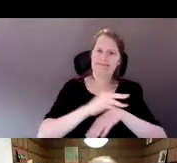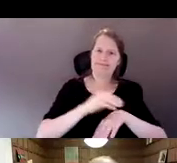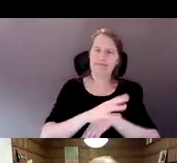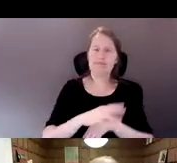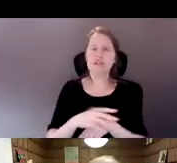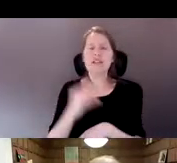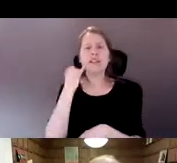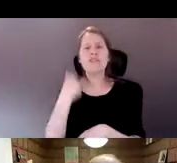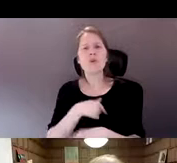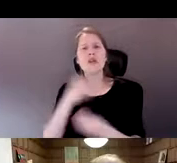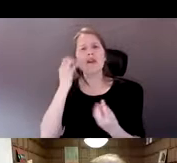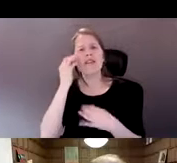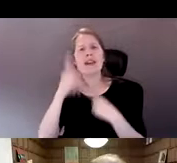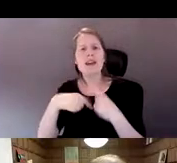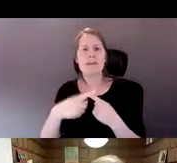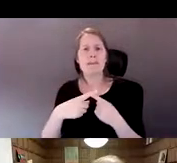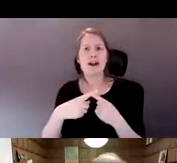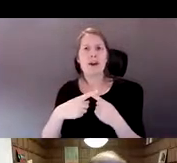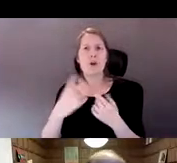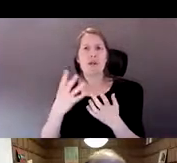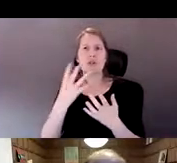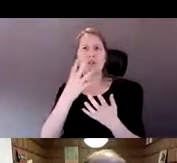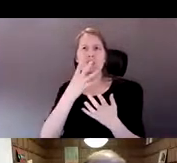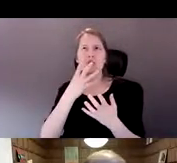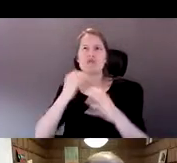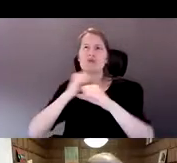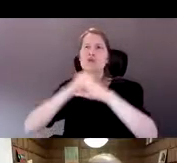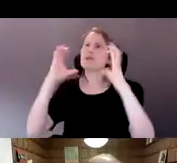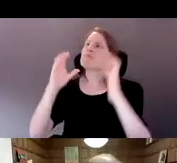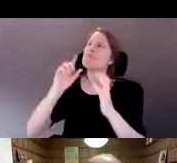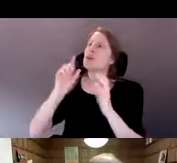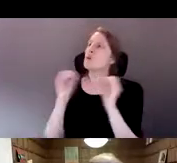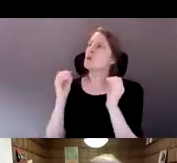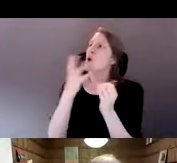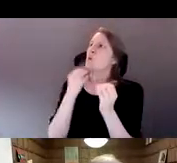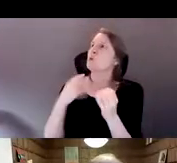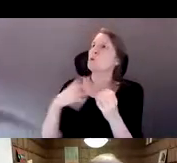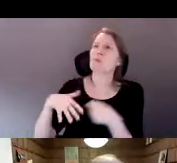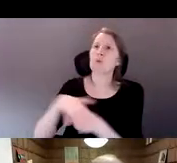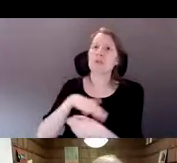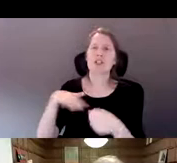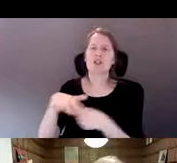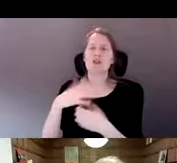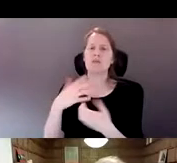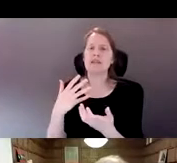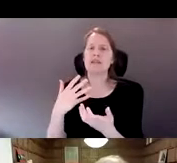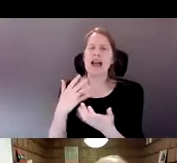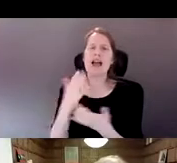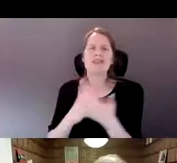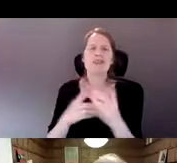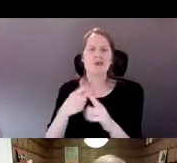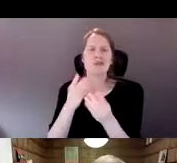in places where there are real Jews, it wouldn't be very useful or widespread. since many societies across